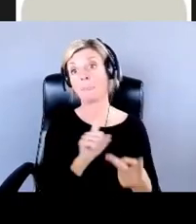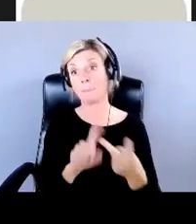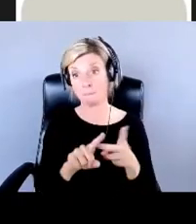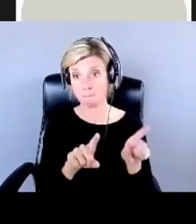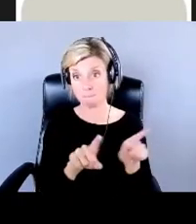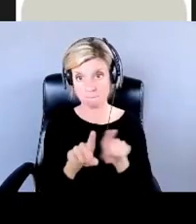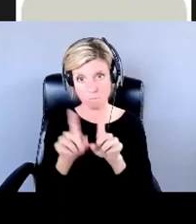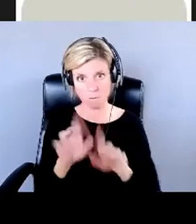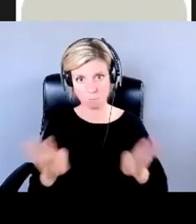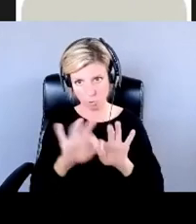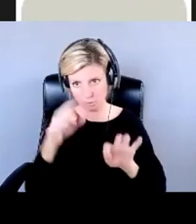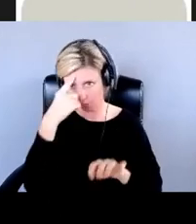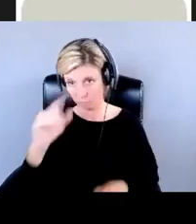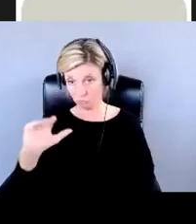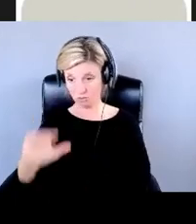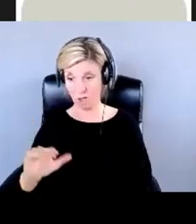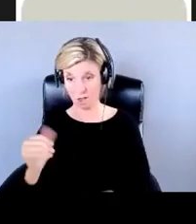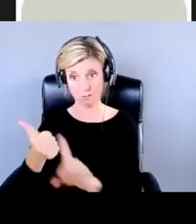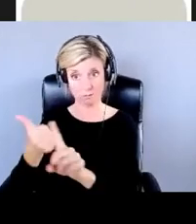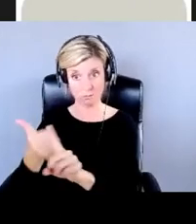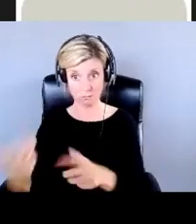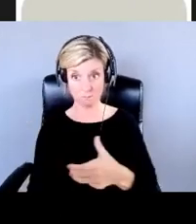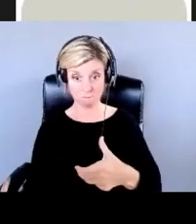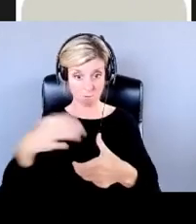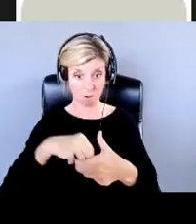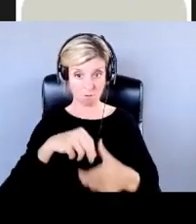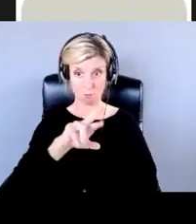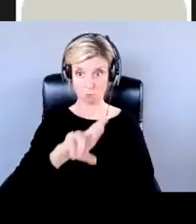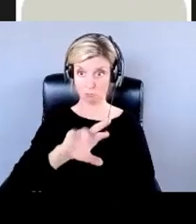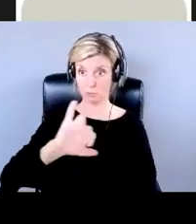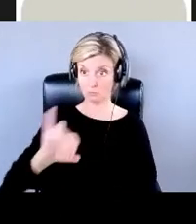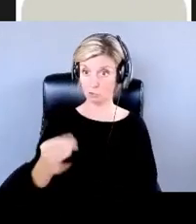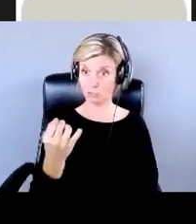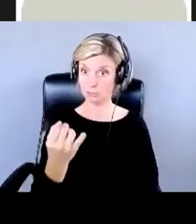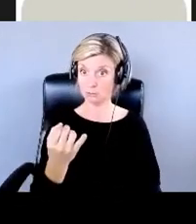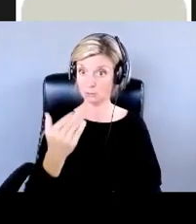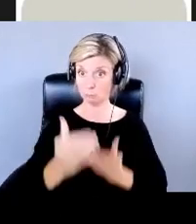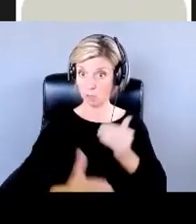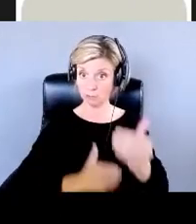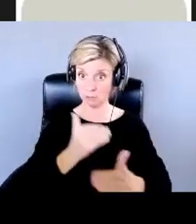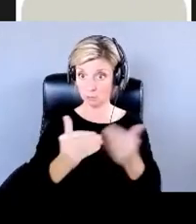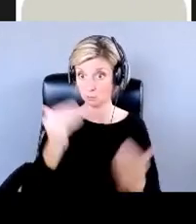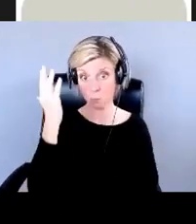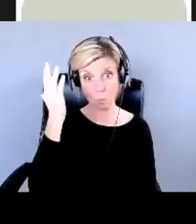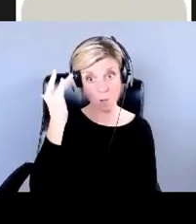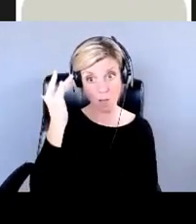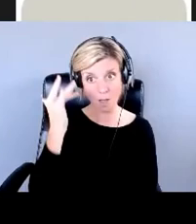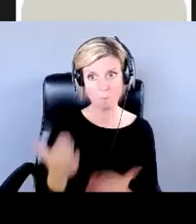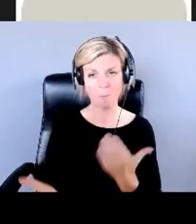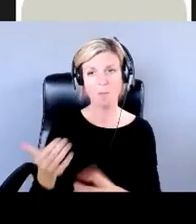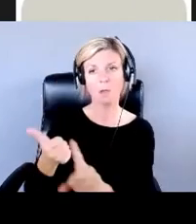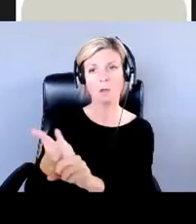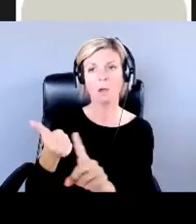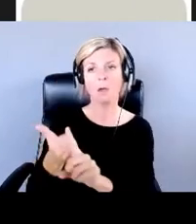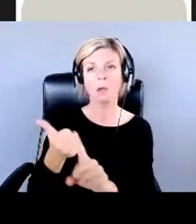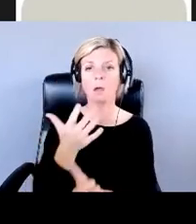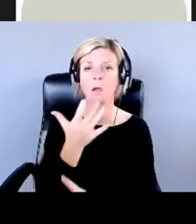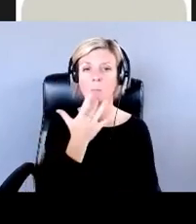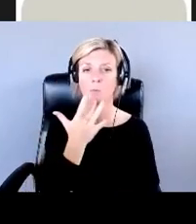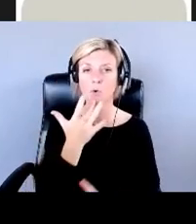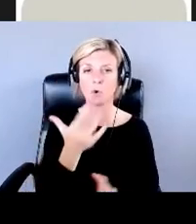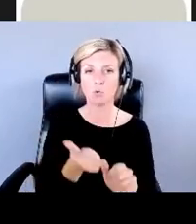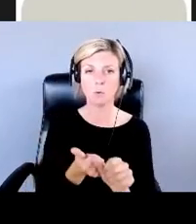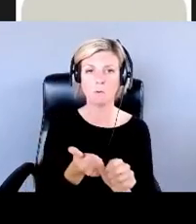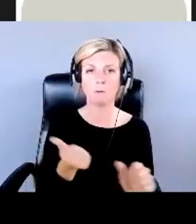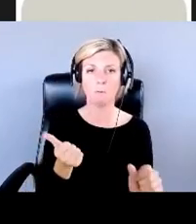a process like restorative justice to get away from perhaps having to deal with what they've done